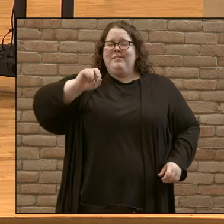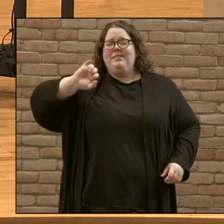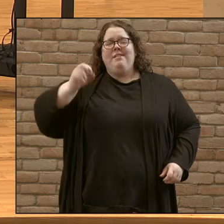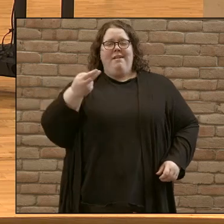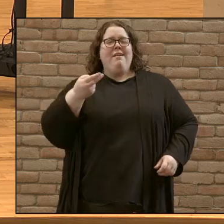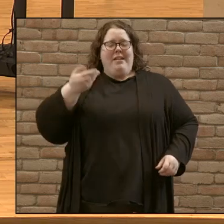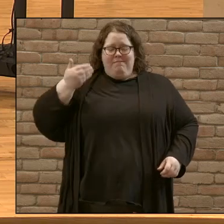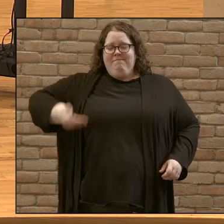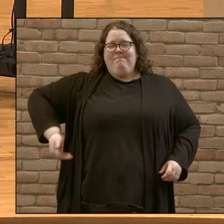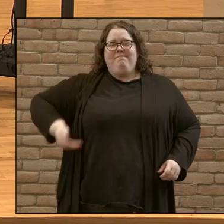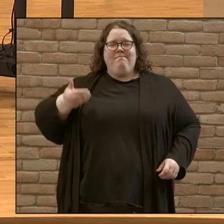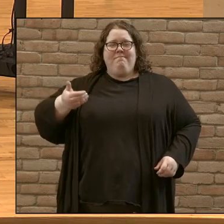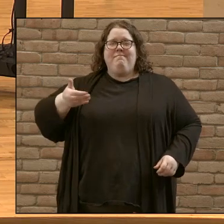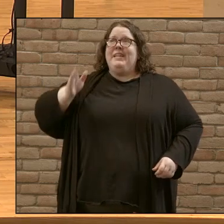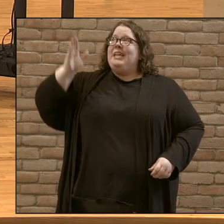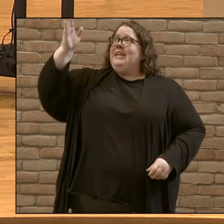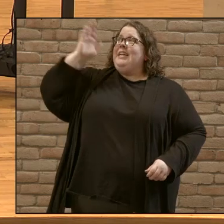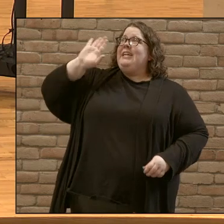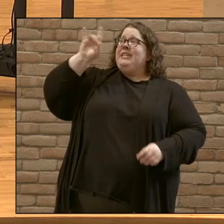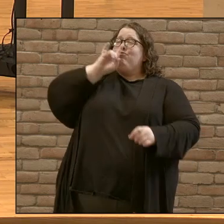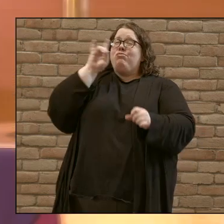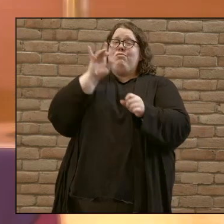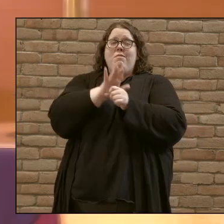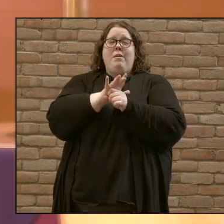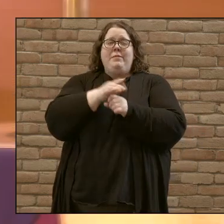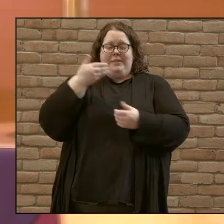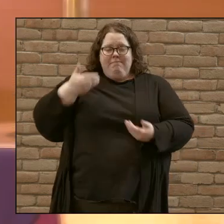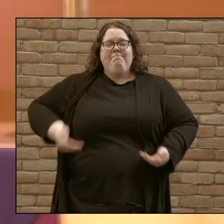am the promised one of God.